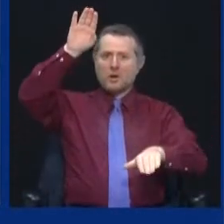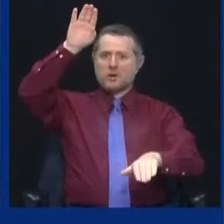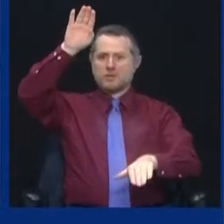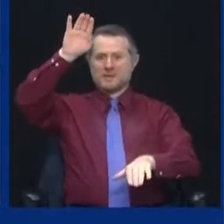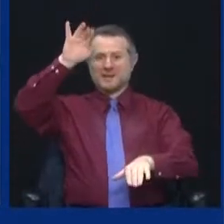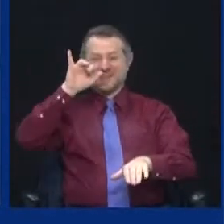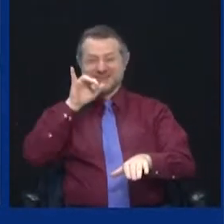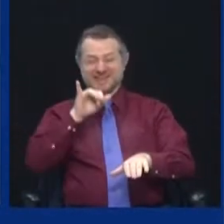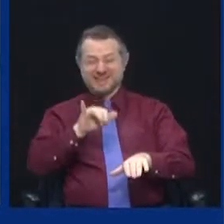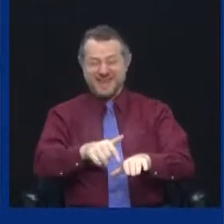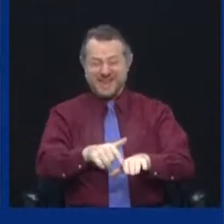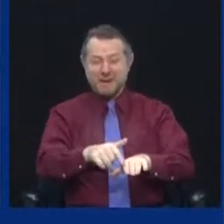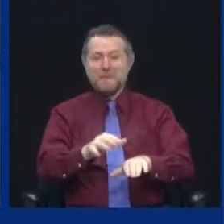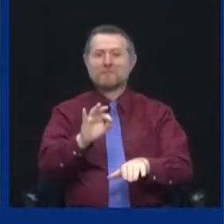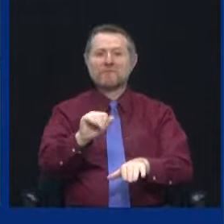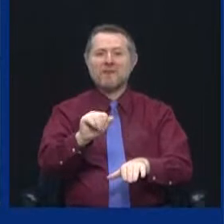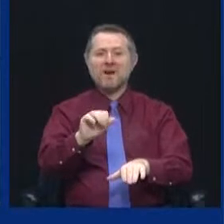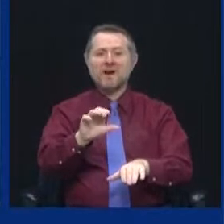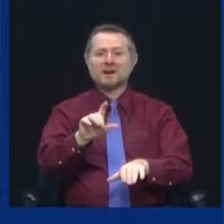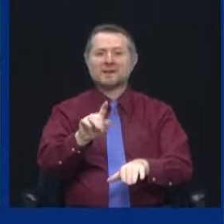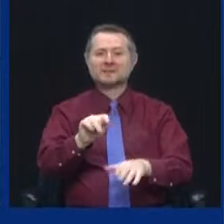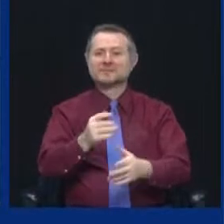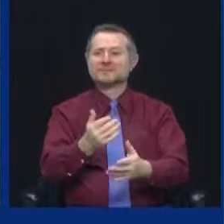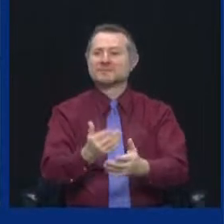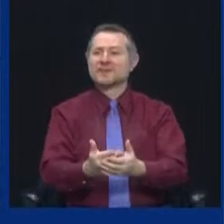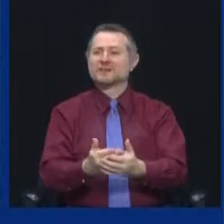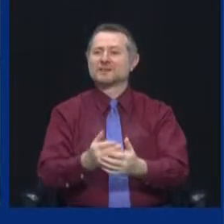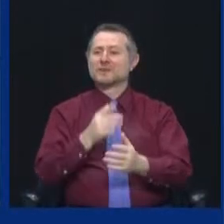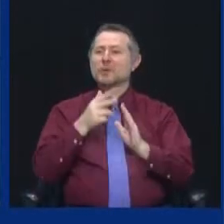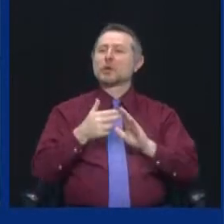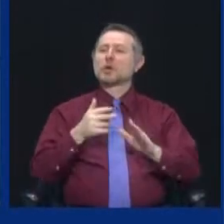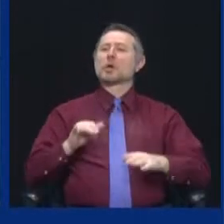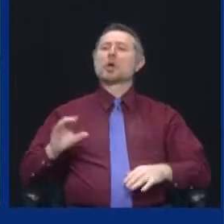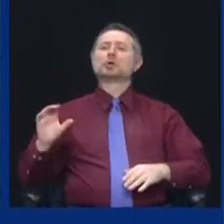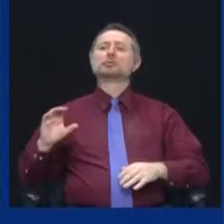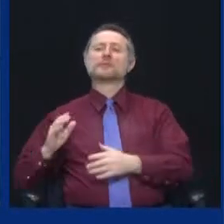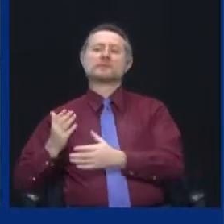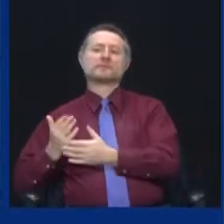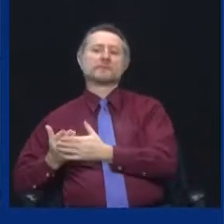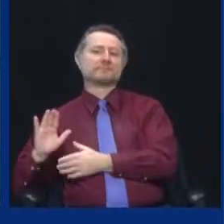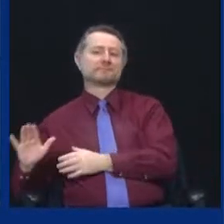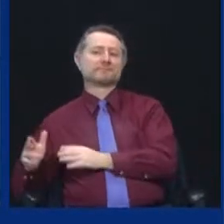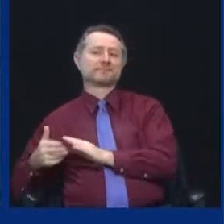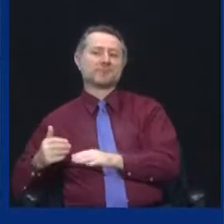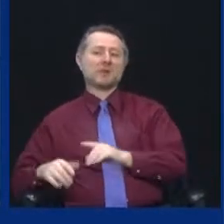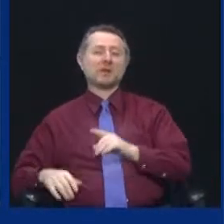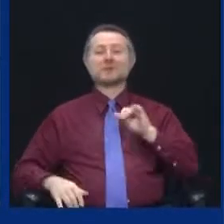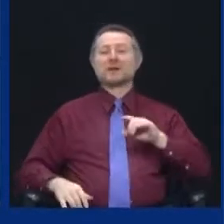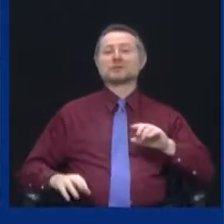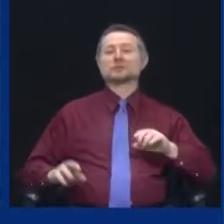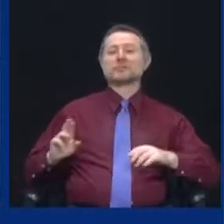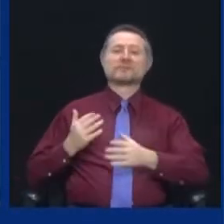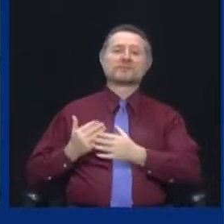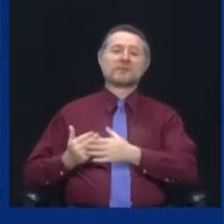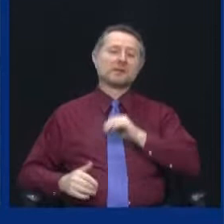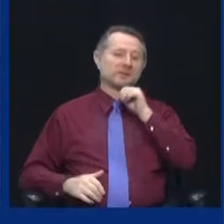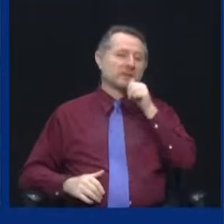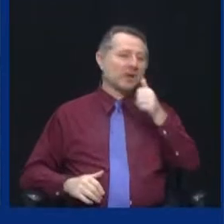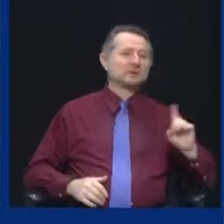fact. Not a conservative fact, not a Republican fact, not a Democratic fact, a fact.